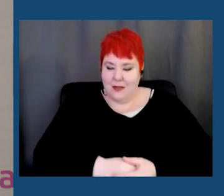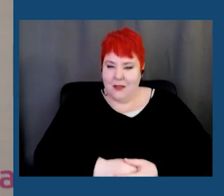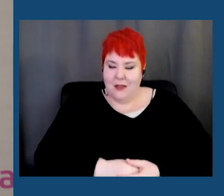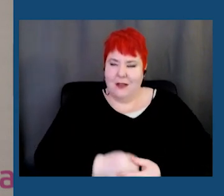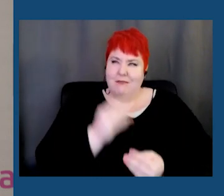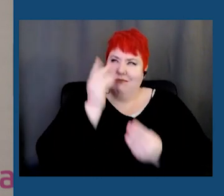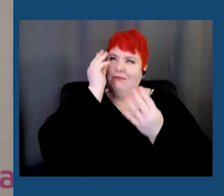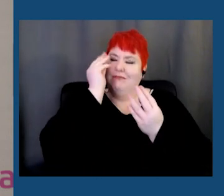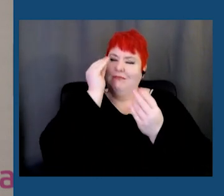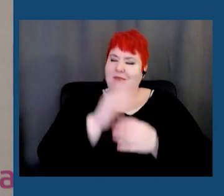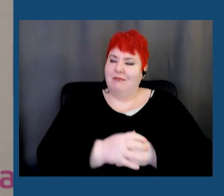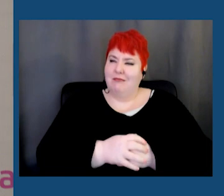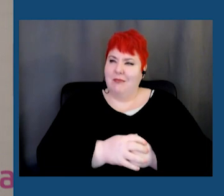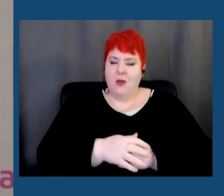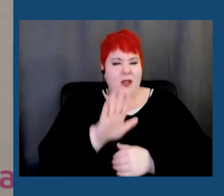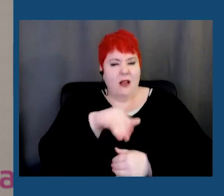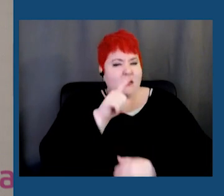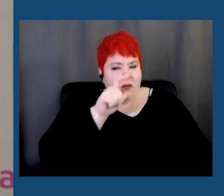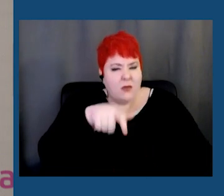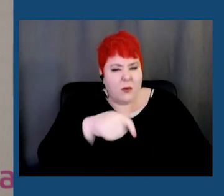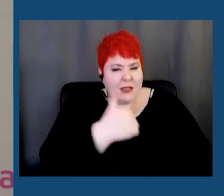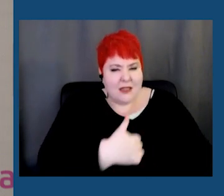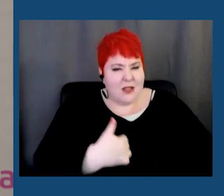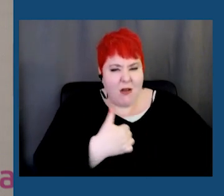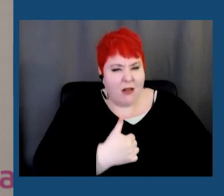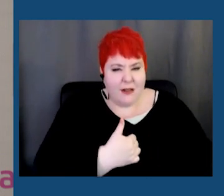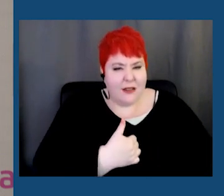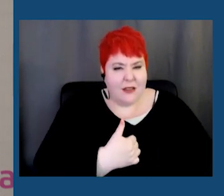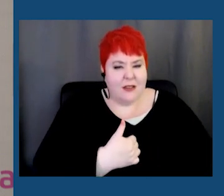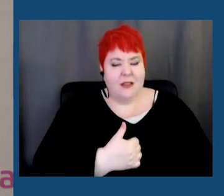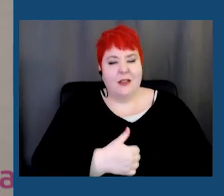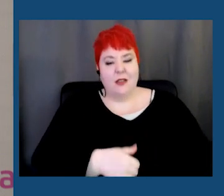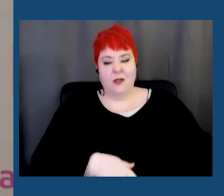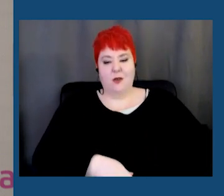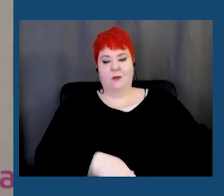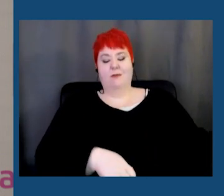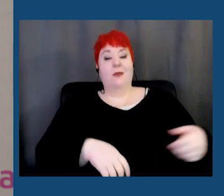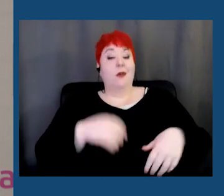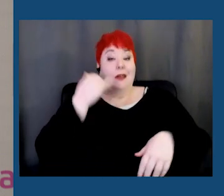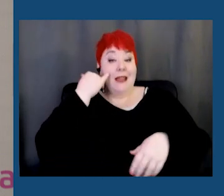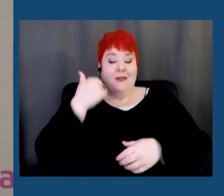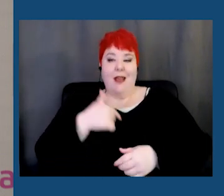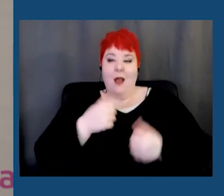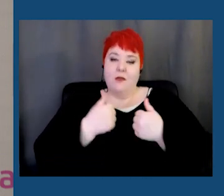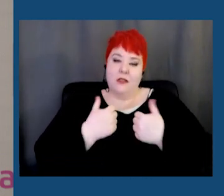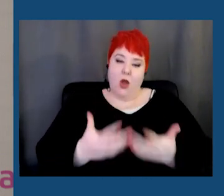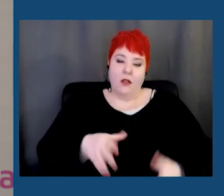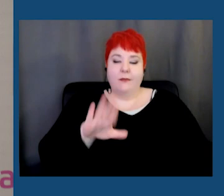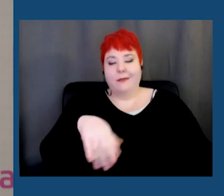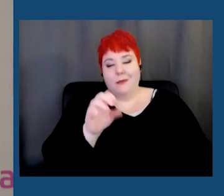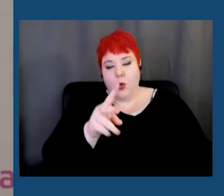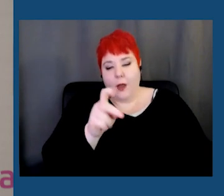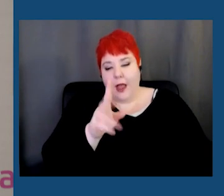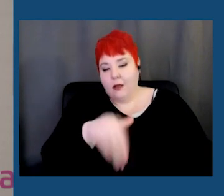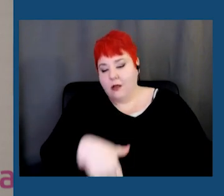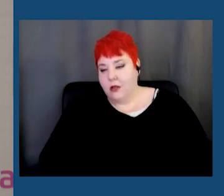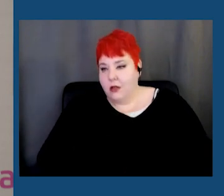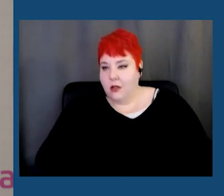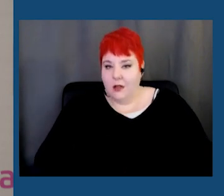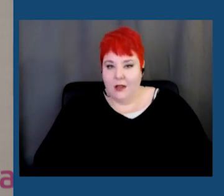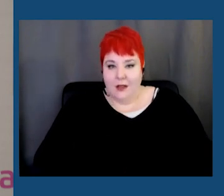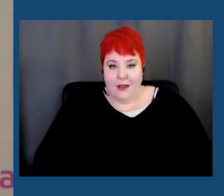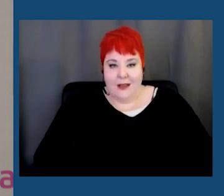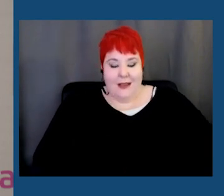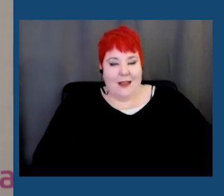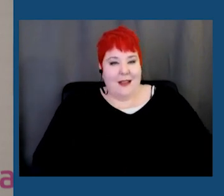things like, "You don't need to feel sorry," or if I was more worn out, "It's okay." And while